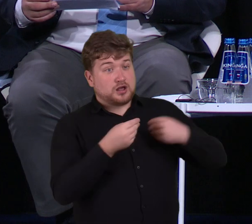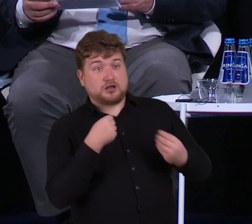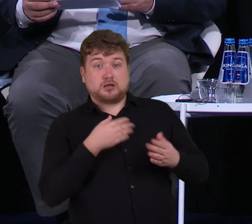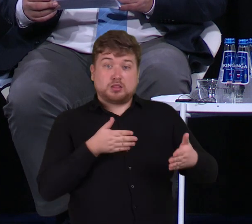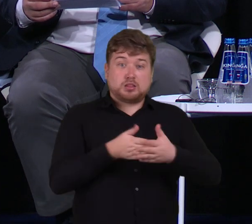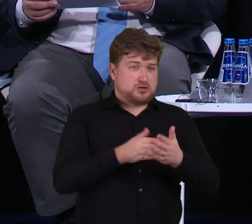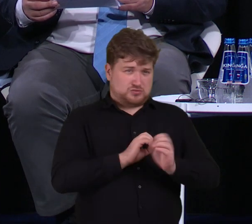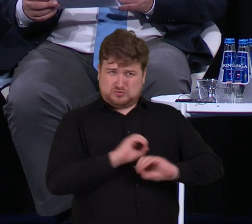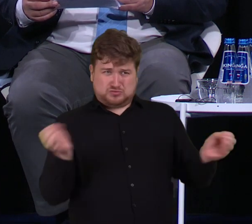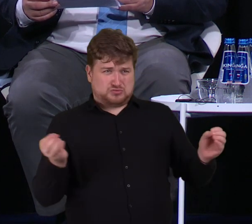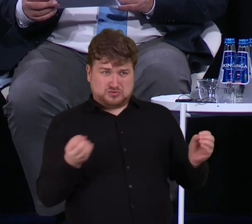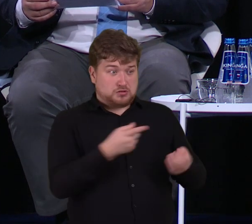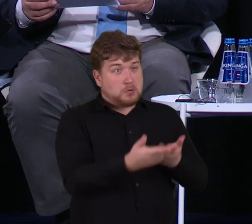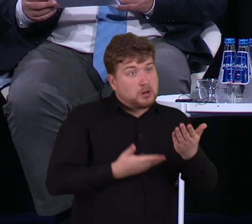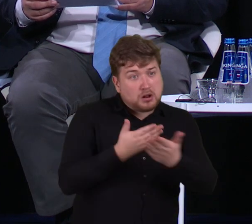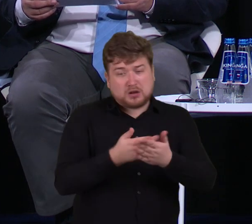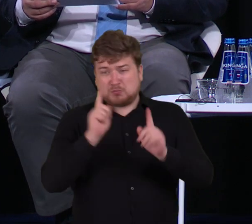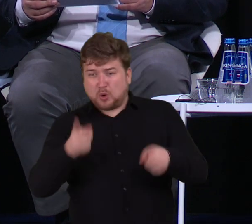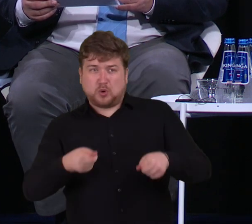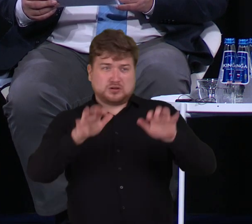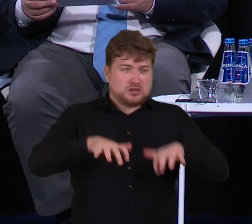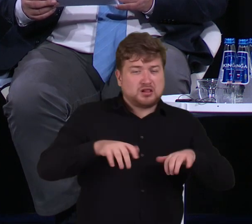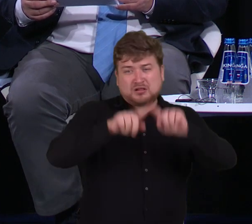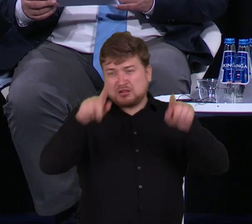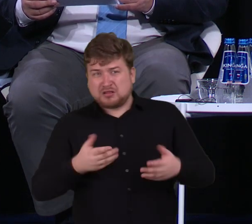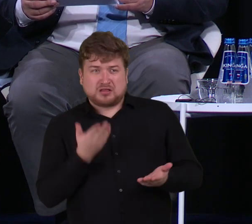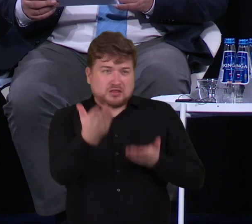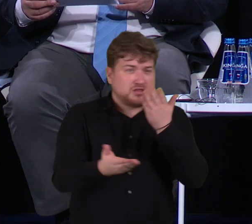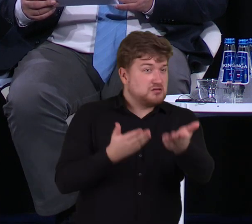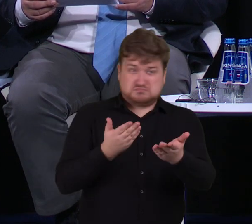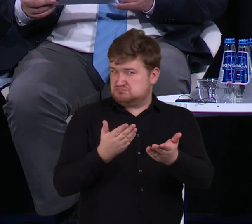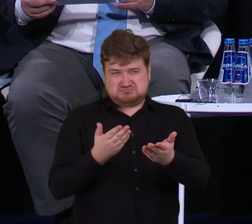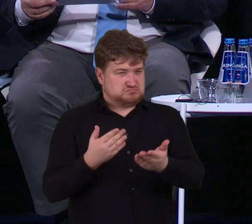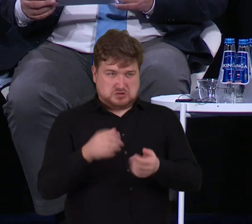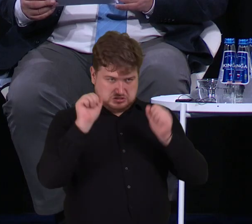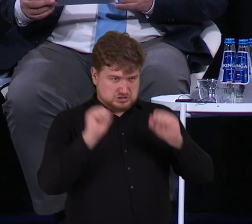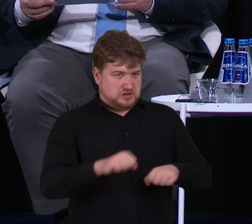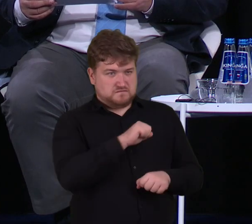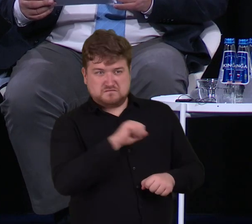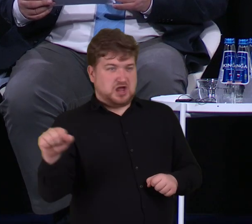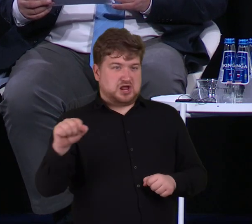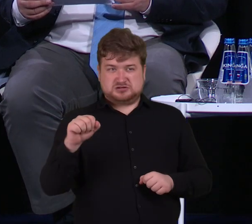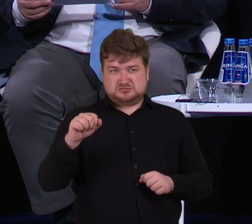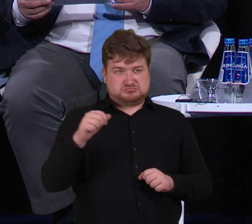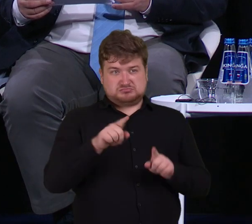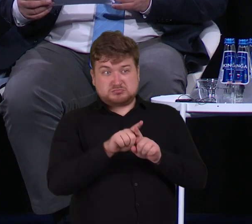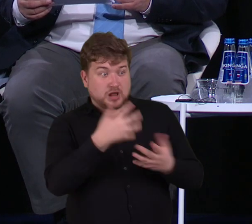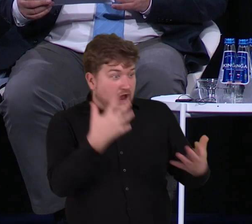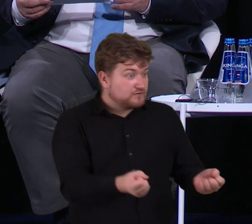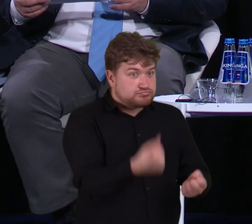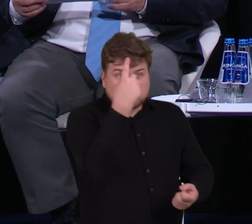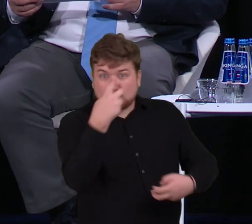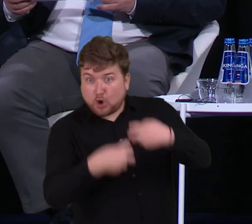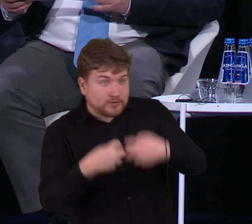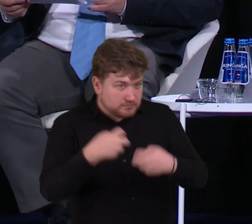respond directly to the problems of communities, companies and other organizations working toward a sustainable and